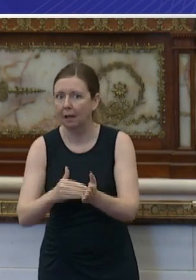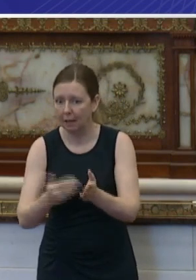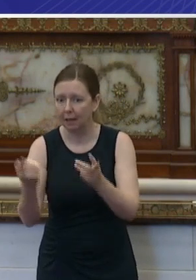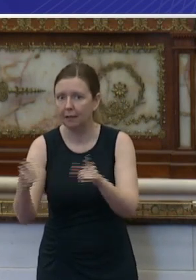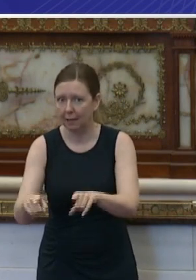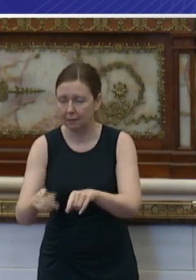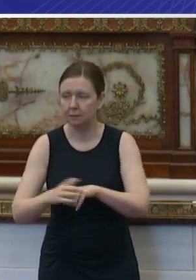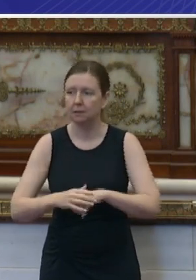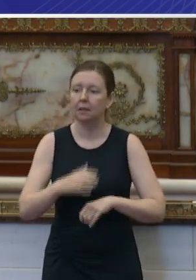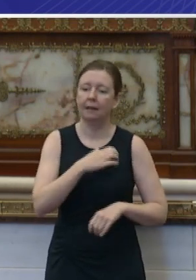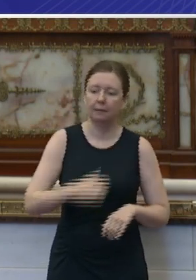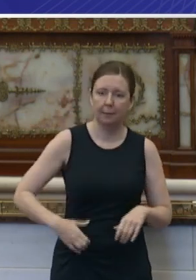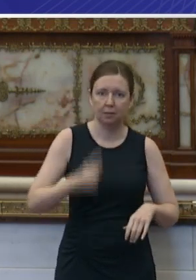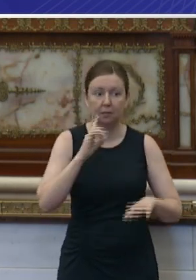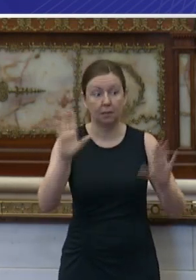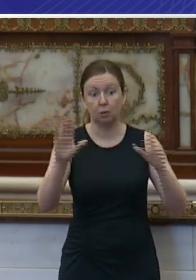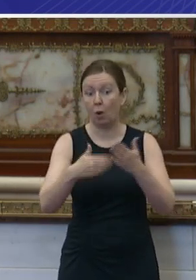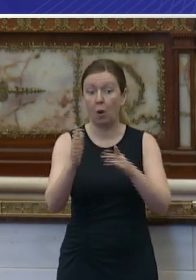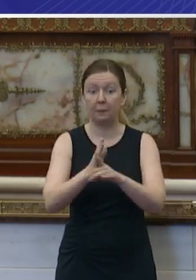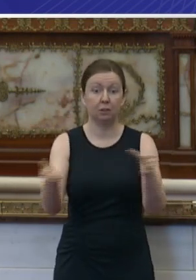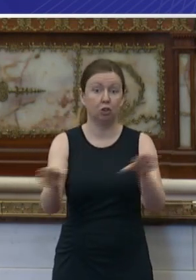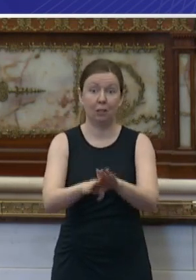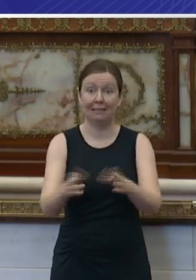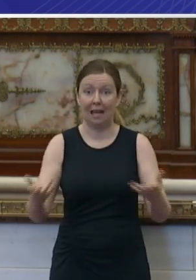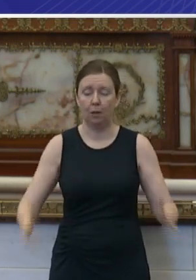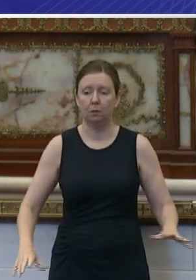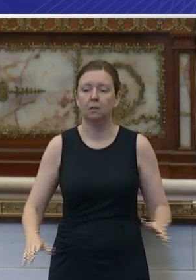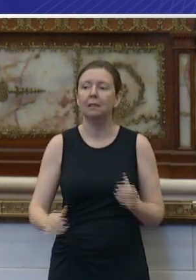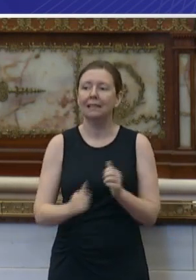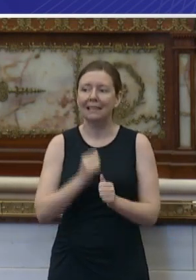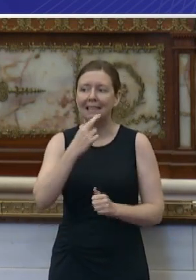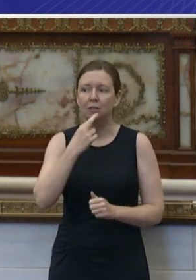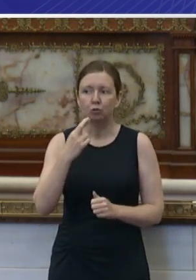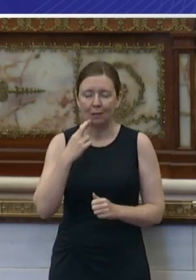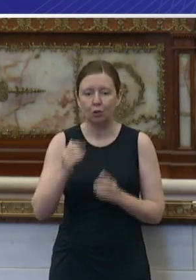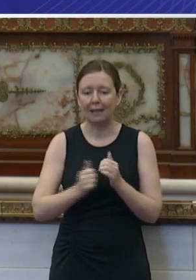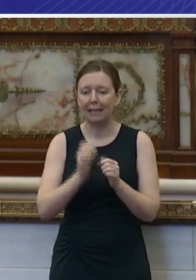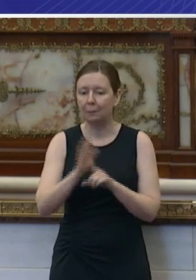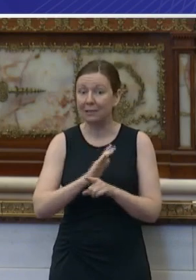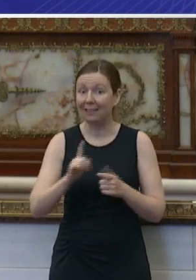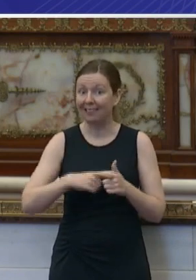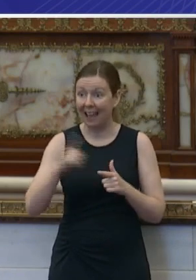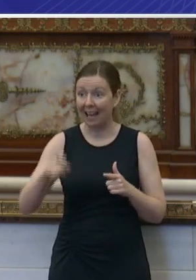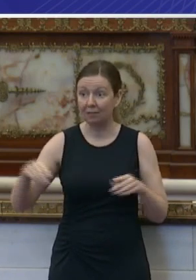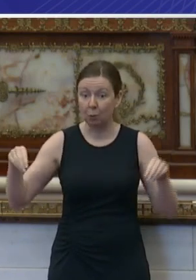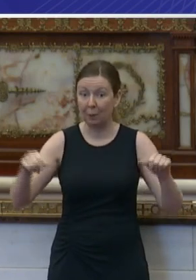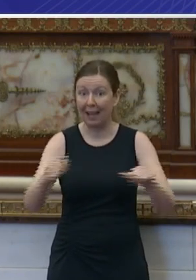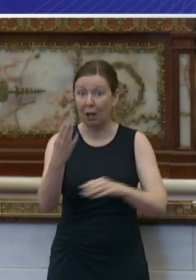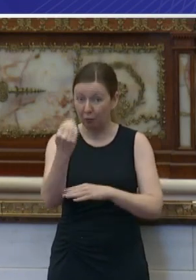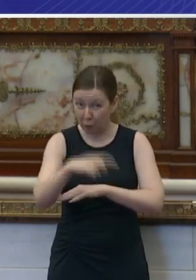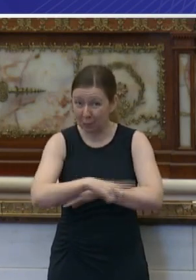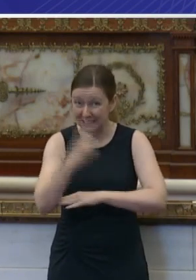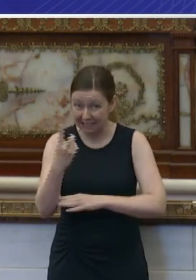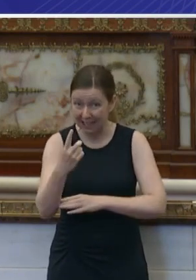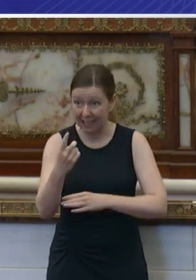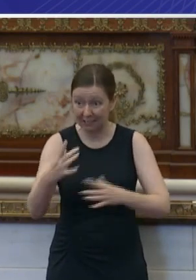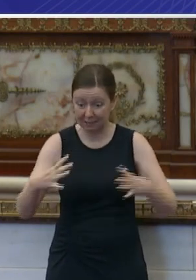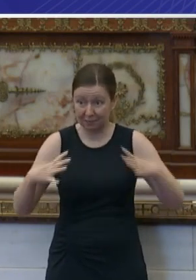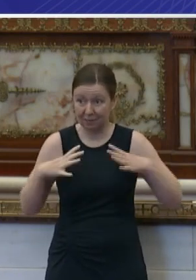mayor say, we are shutting down all businesses right now, does each business then have to pay 14 days of paid sick leave